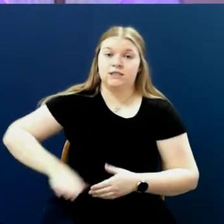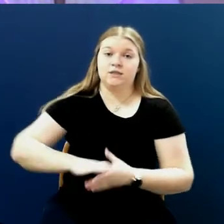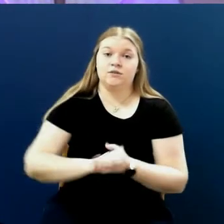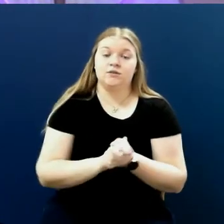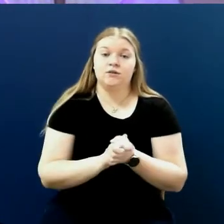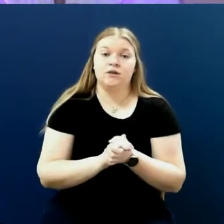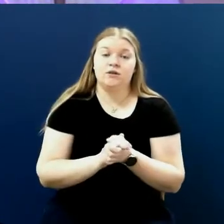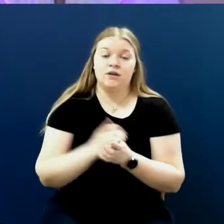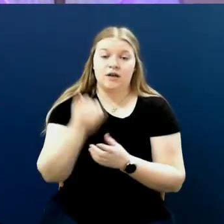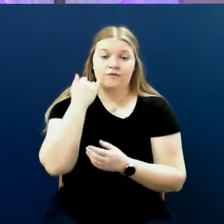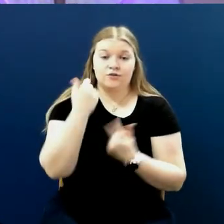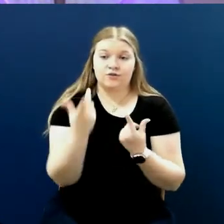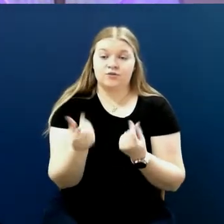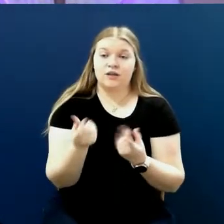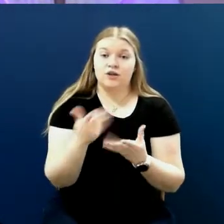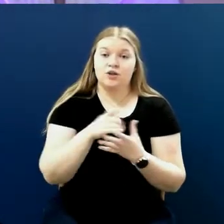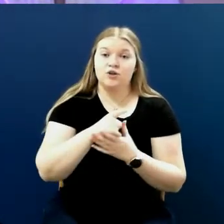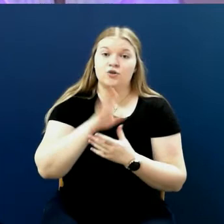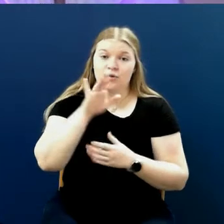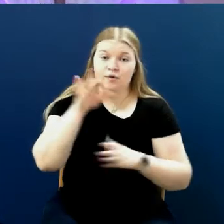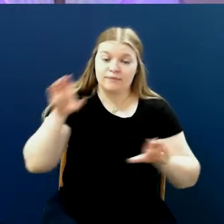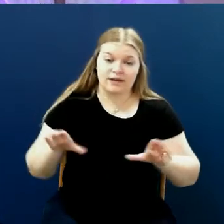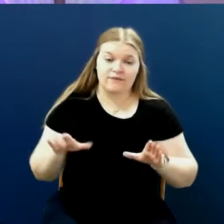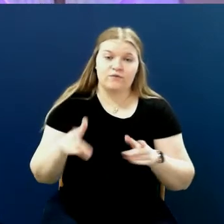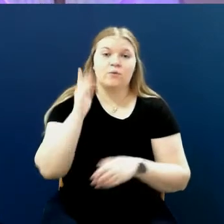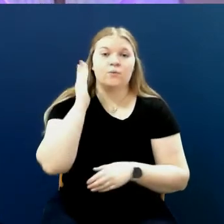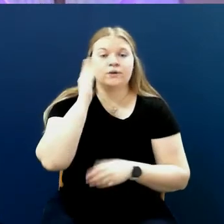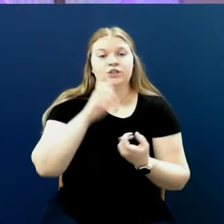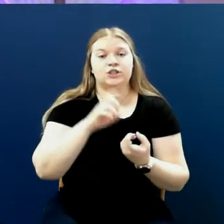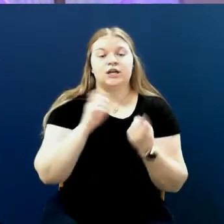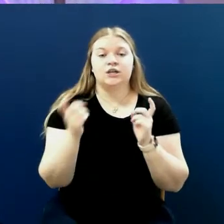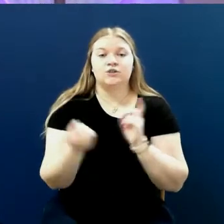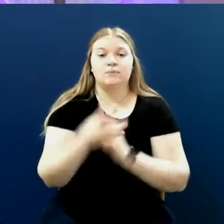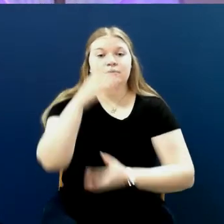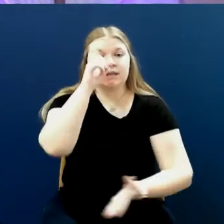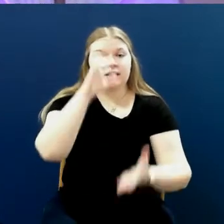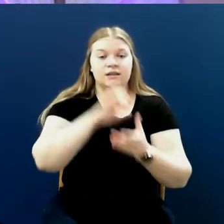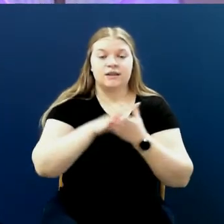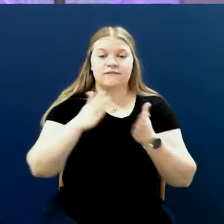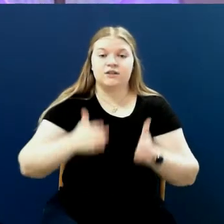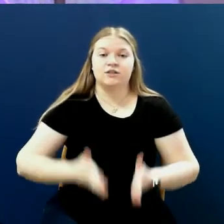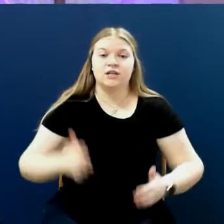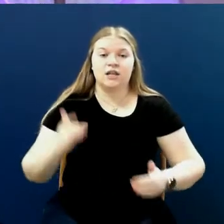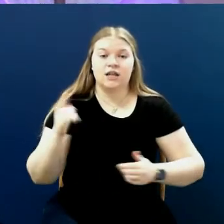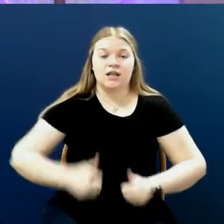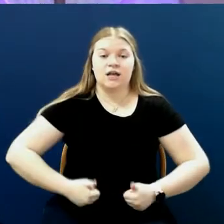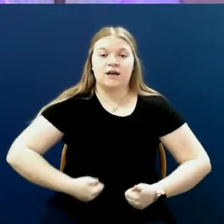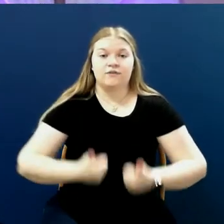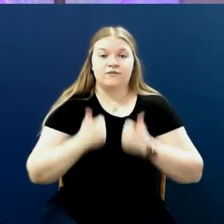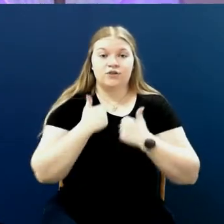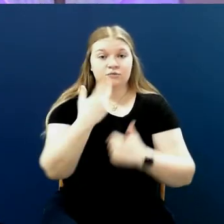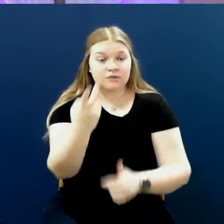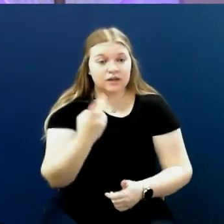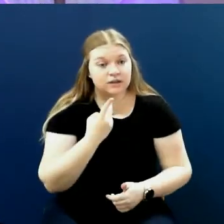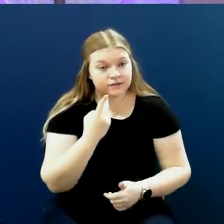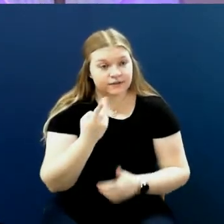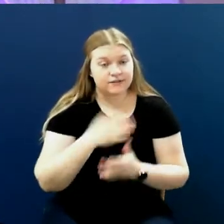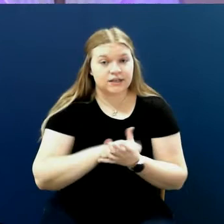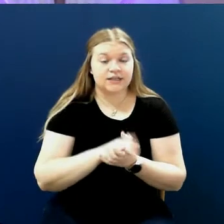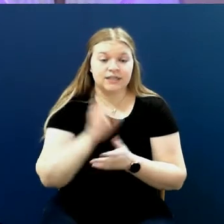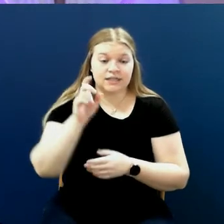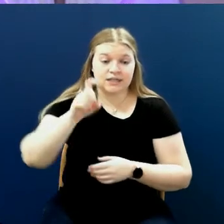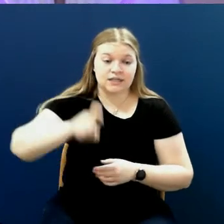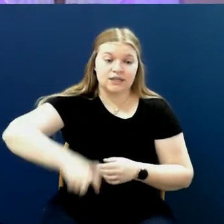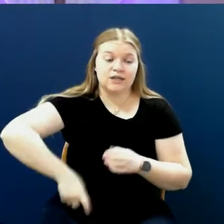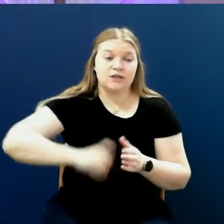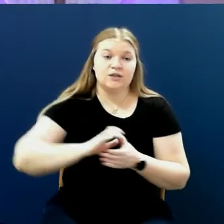your behavior will change. So that believers' lives, your life, my life, needs to be dominated